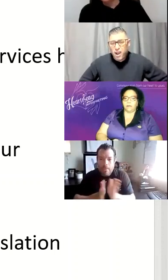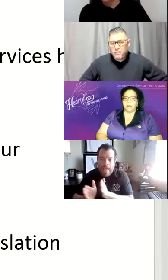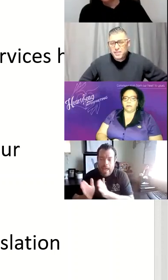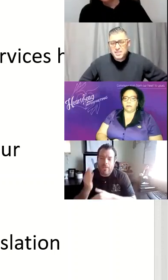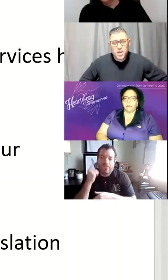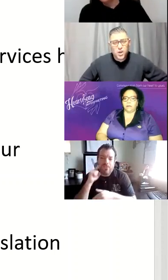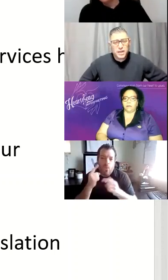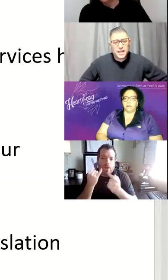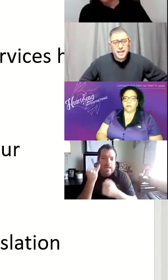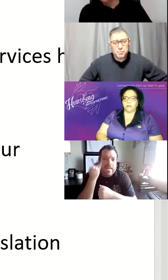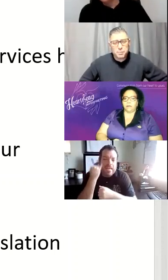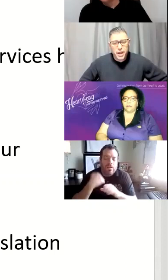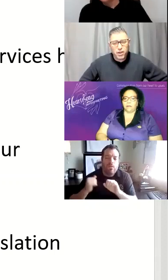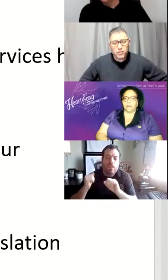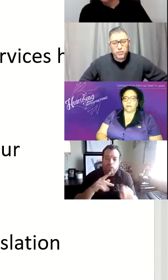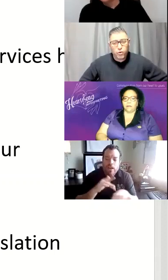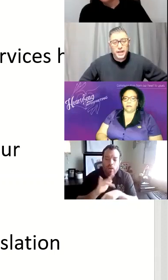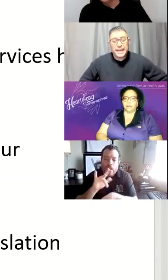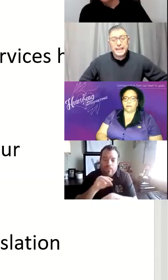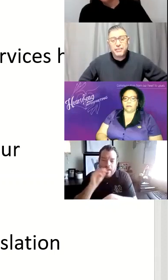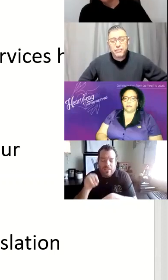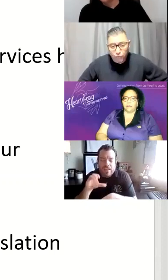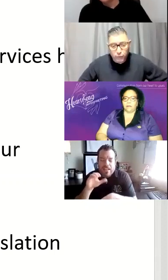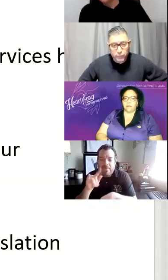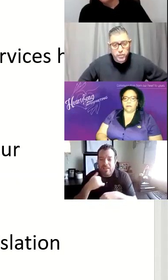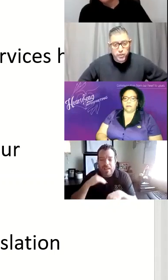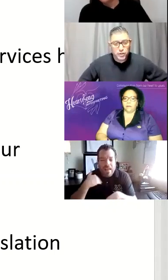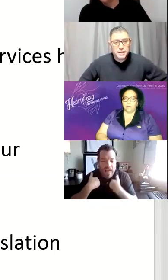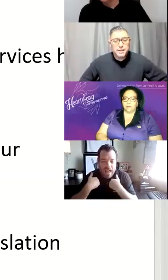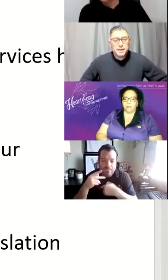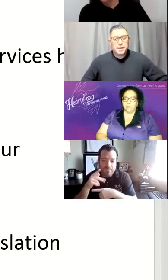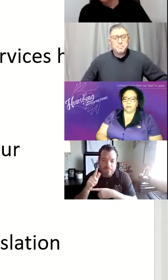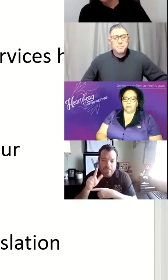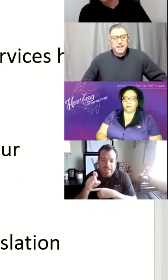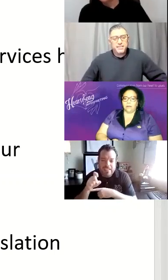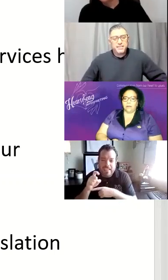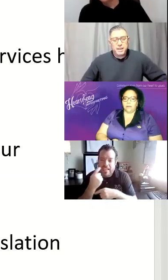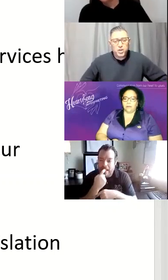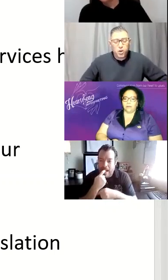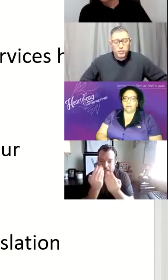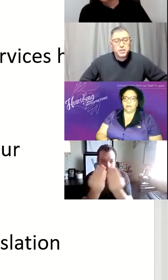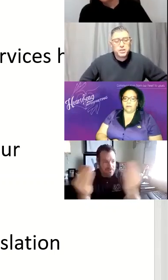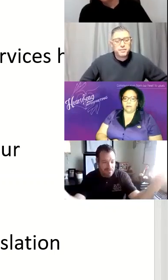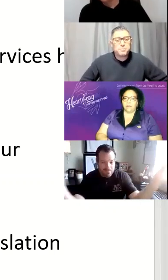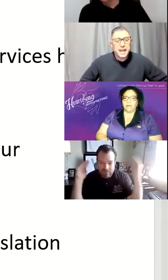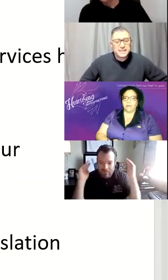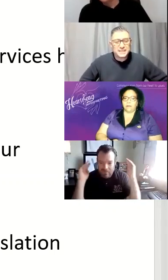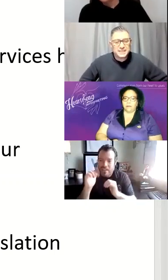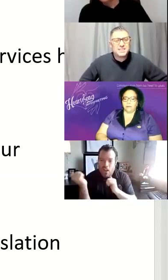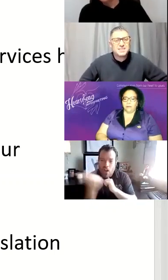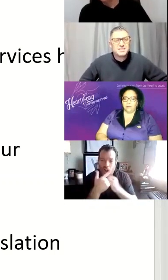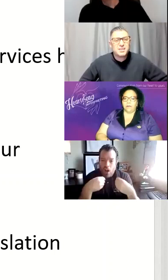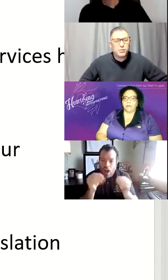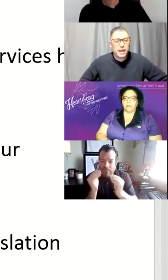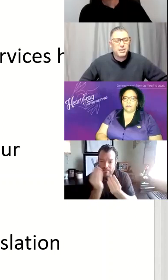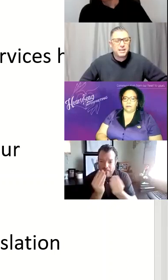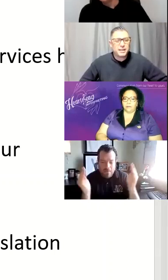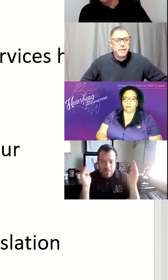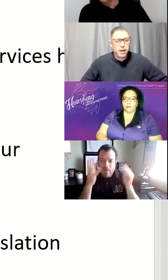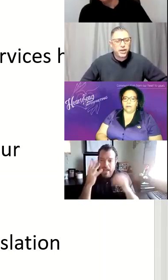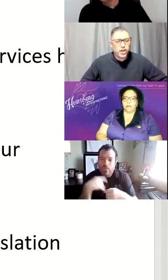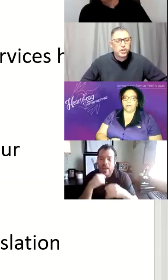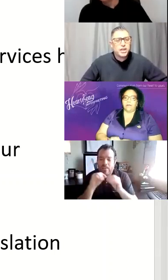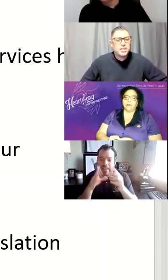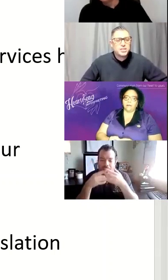Our office is already kind of prepared for if we return back in after COVID. We do have the plastic glass around, kind of